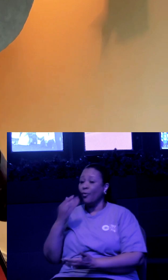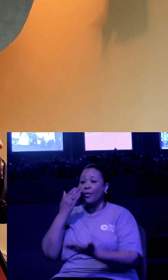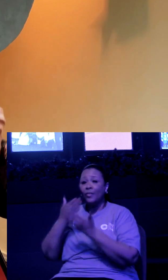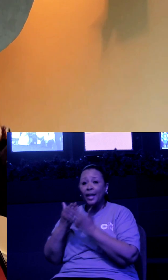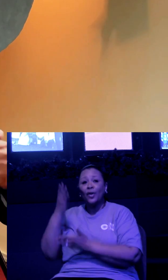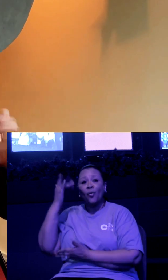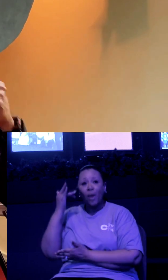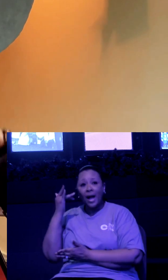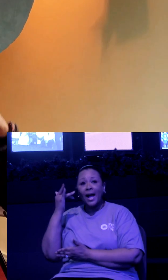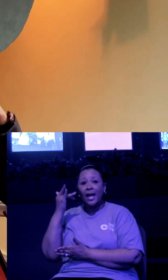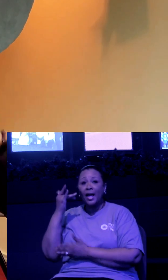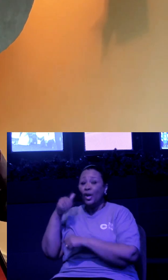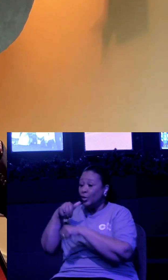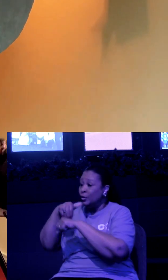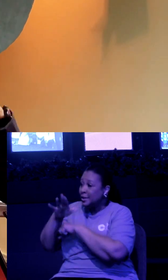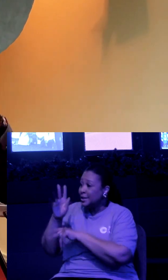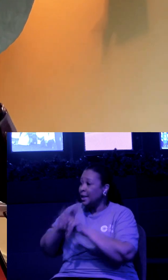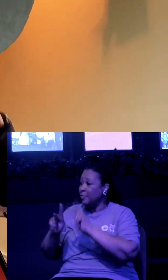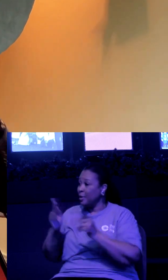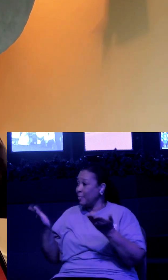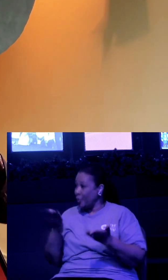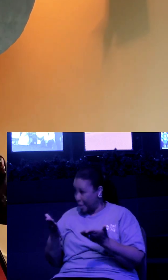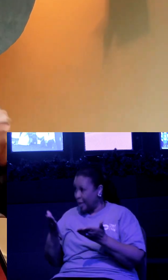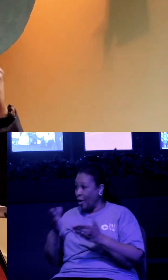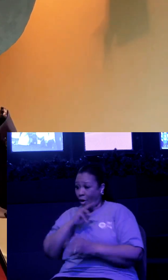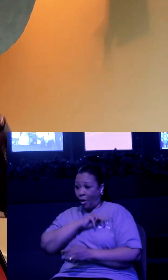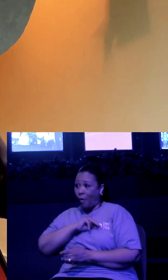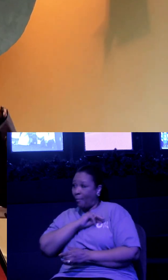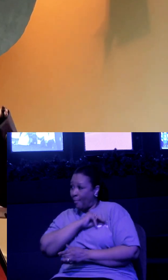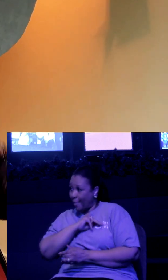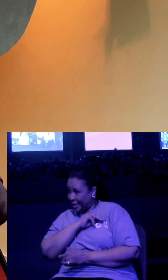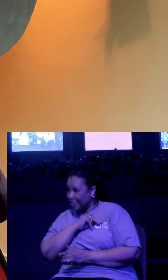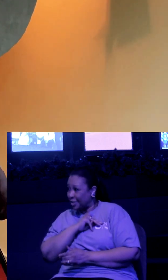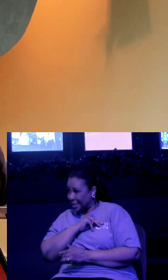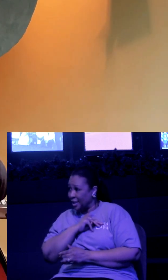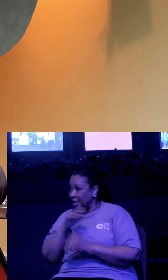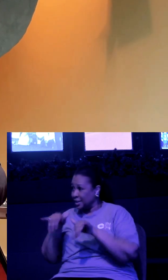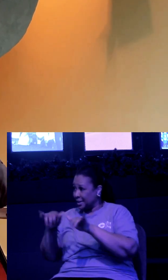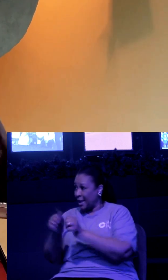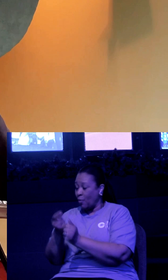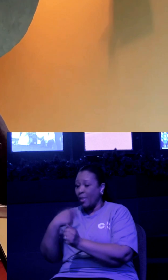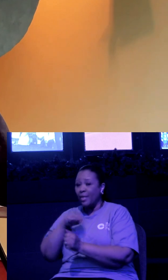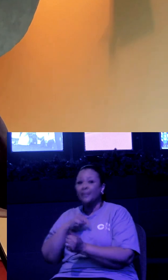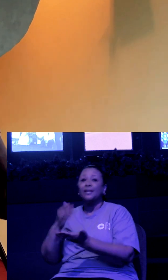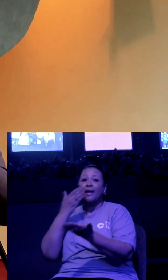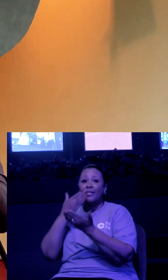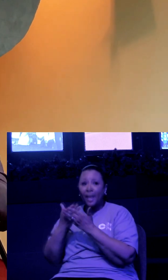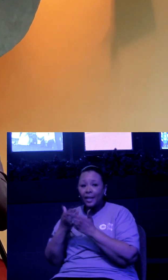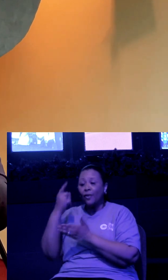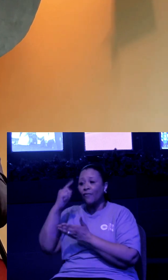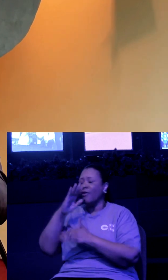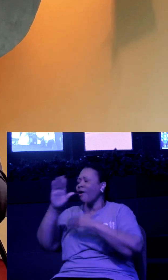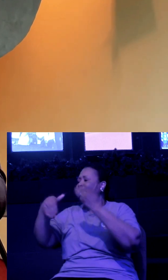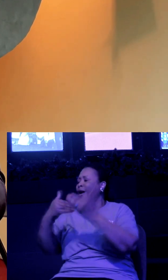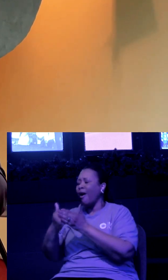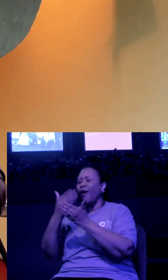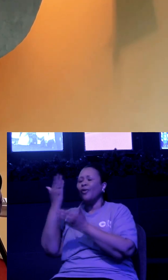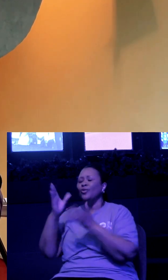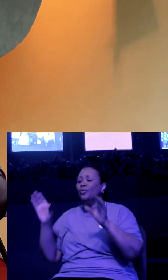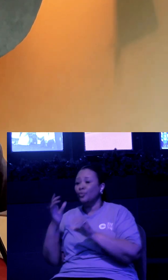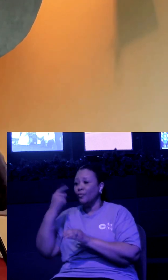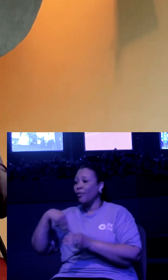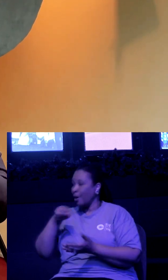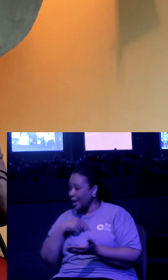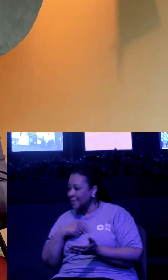you because you send people here in the mission team to stay with us. Thank you for all you do